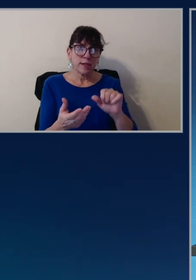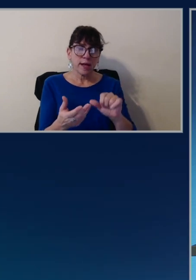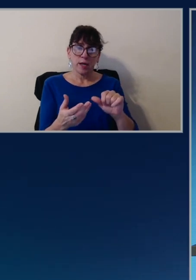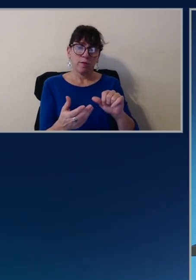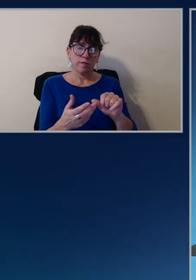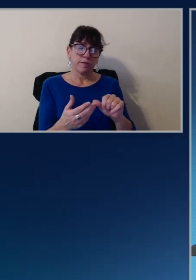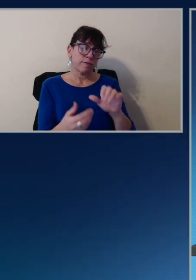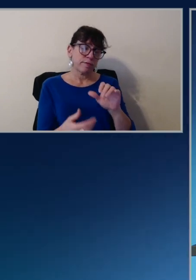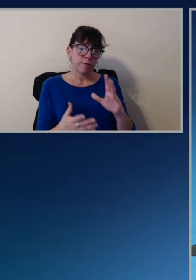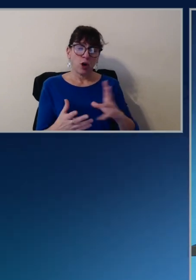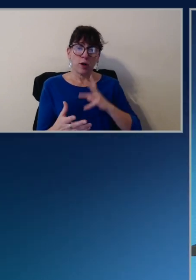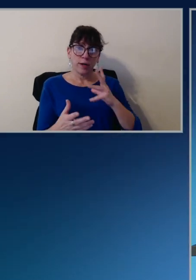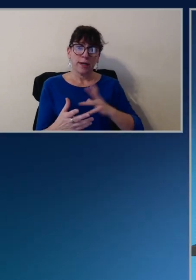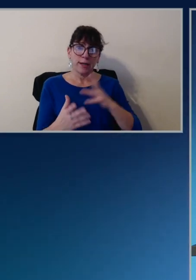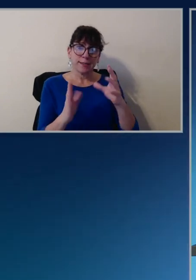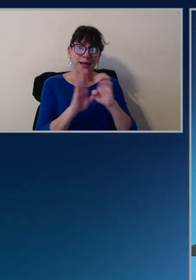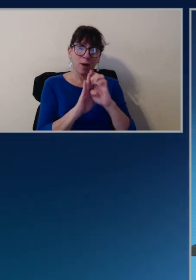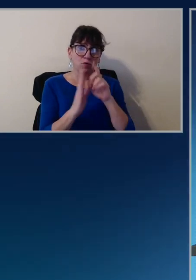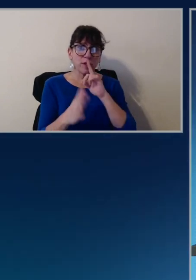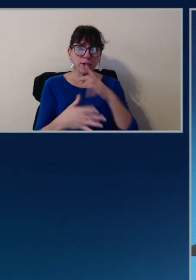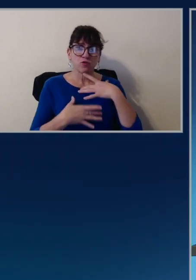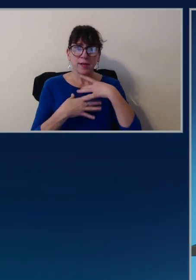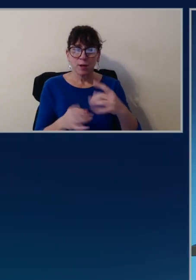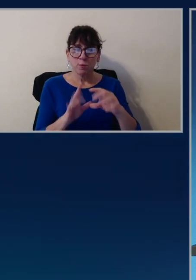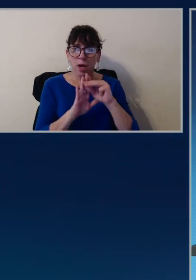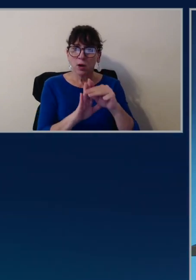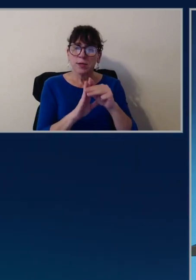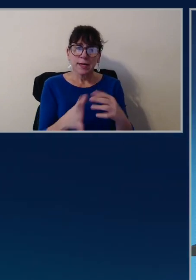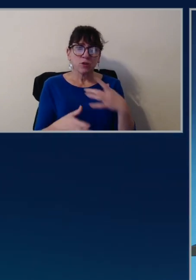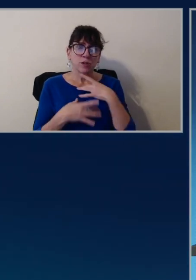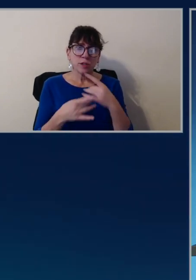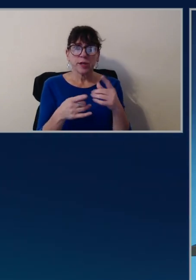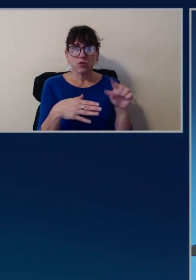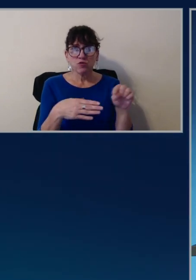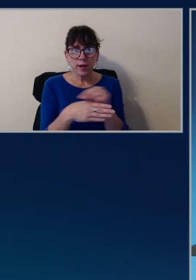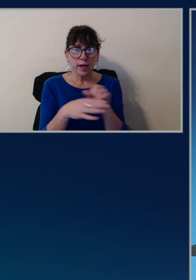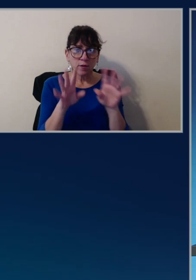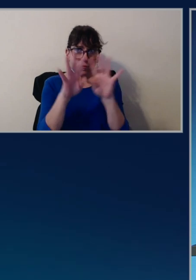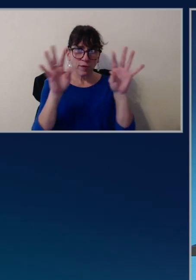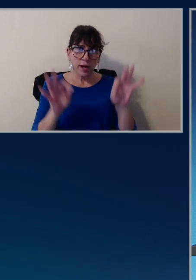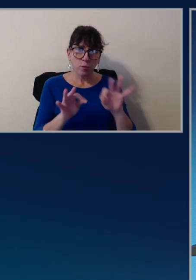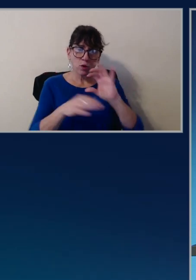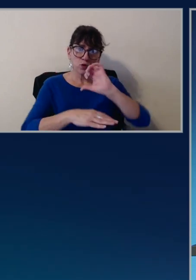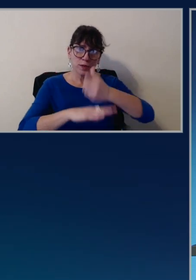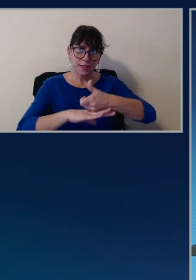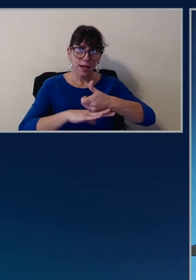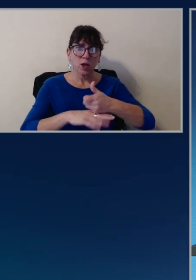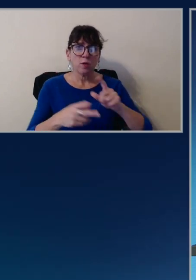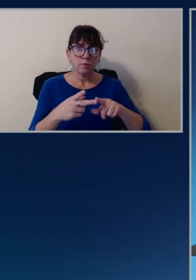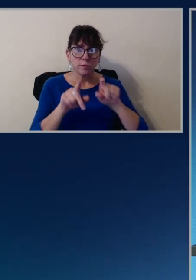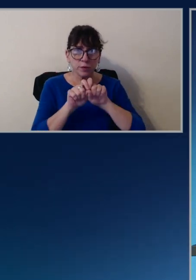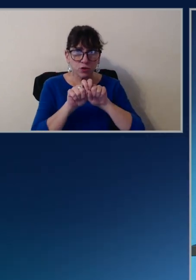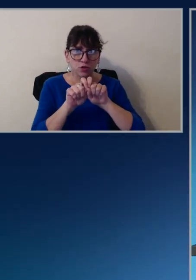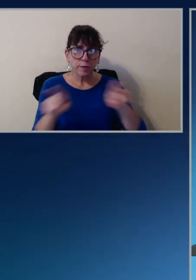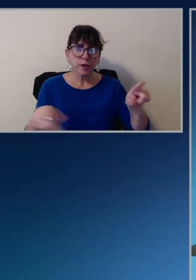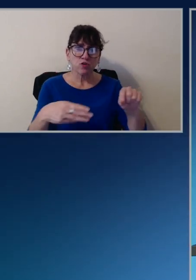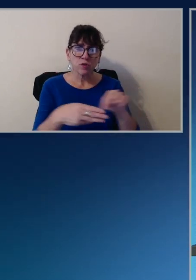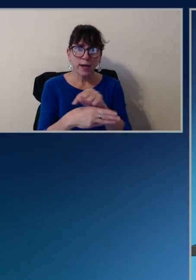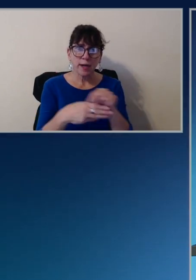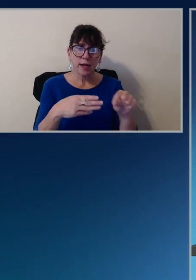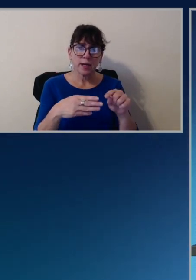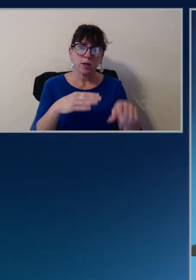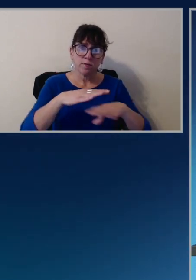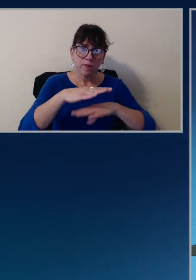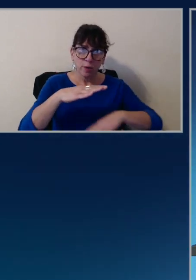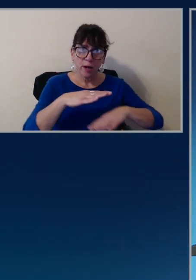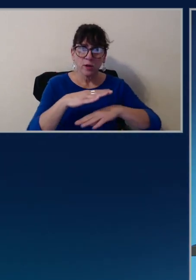interesting models, really interesting training frameworks that you can stand up, distributed training fundamentals, and then essentially